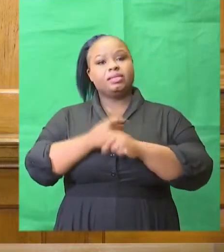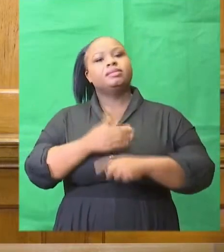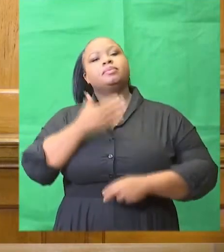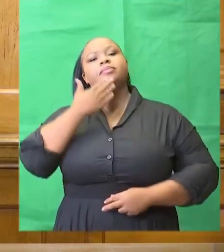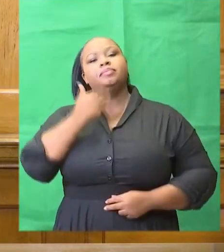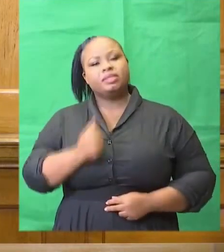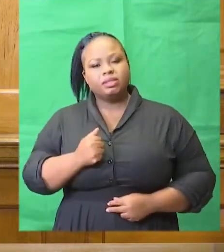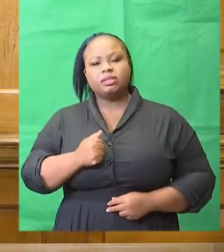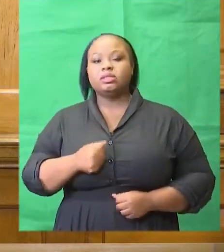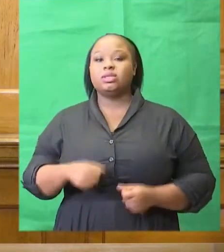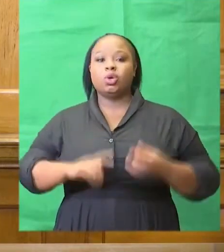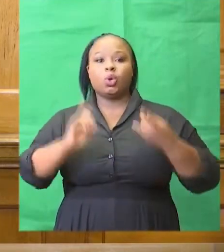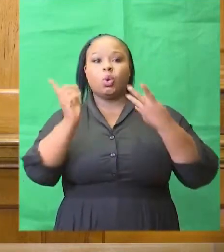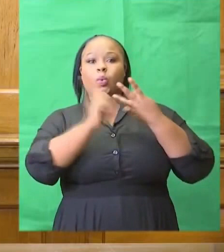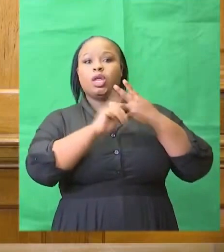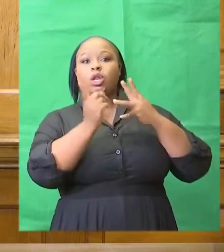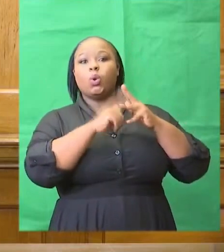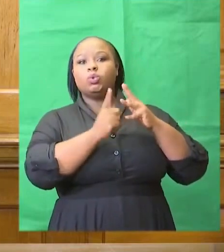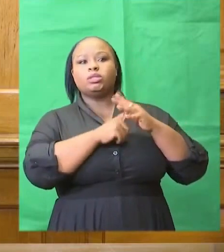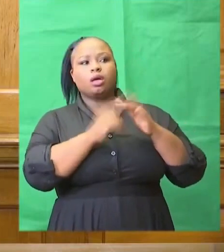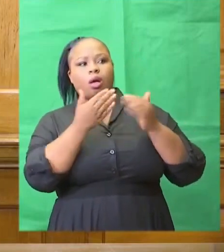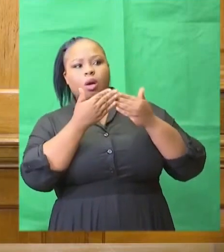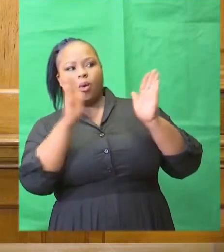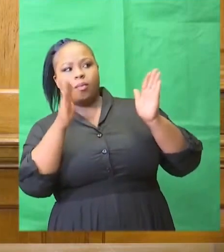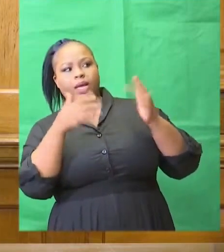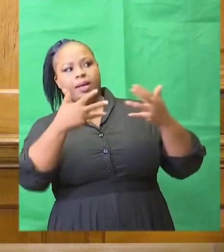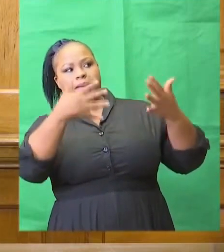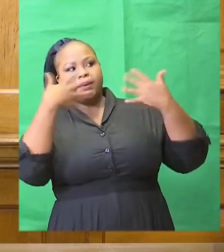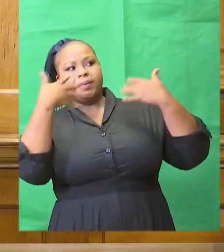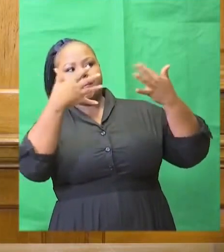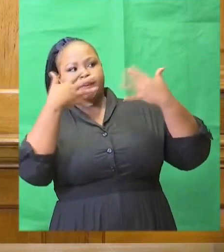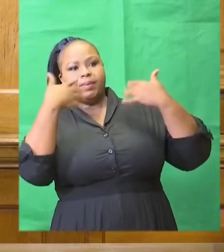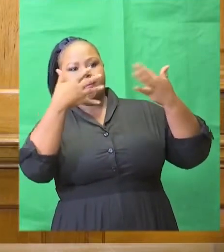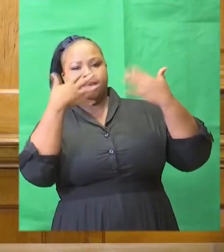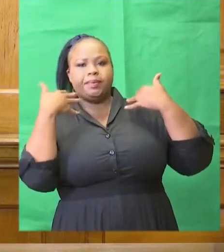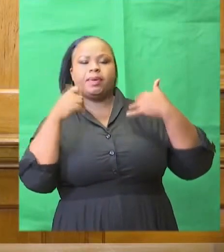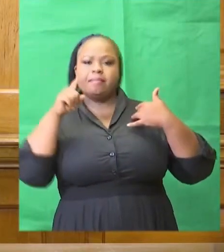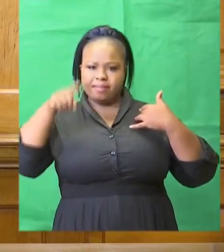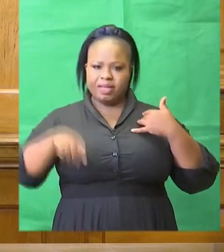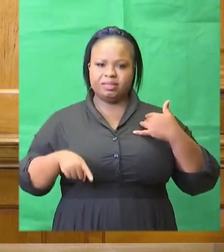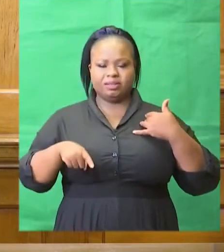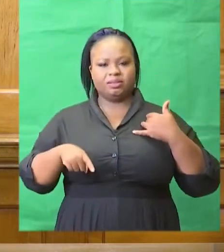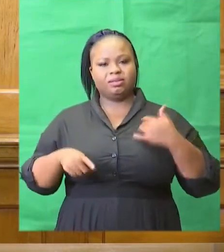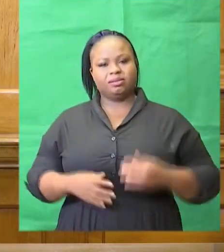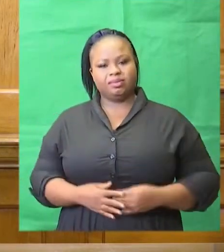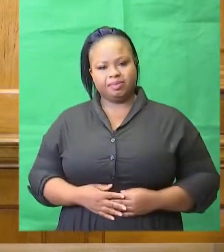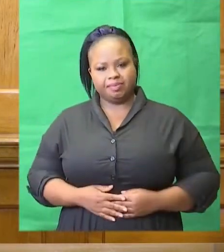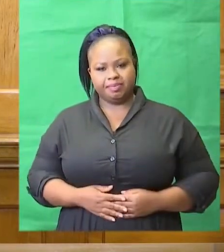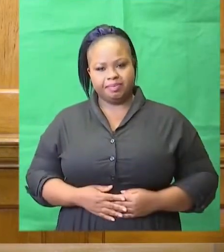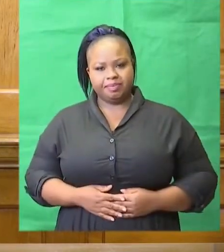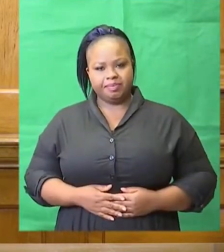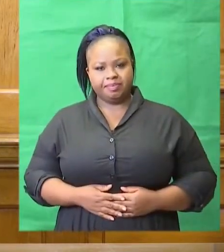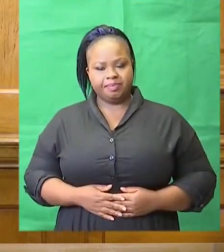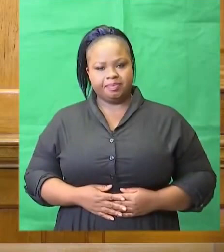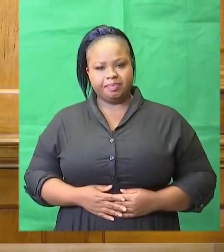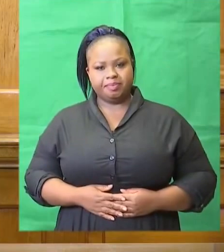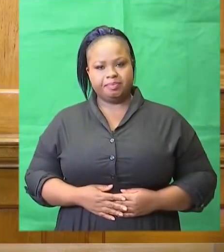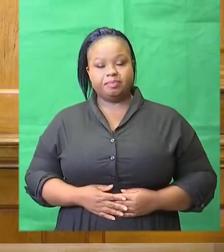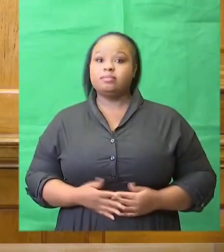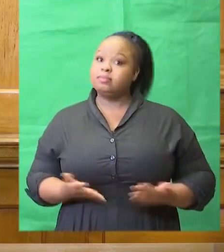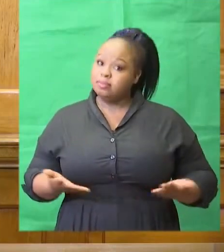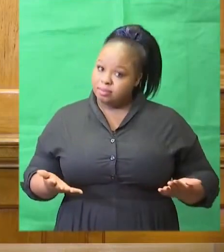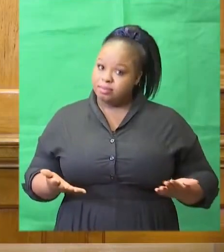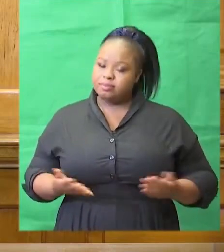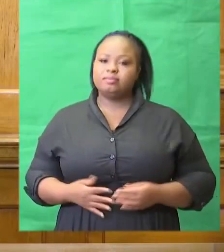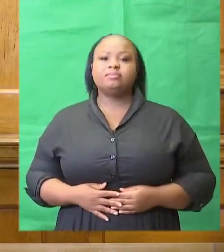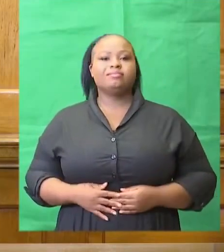to keep the windows open to ensure that air can flow freely through the space. Now,